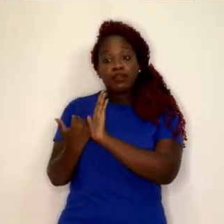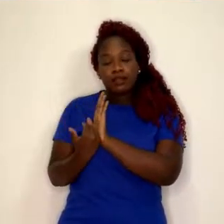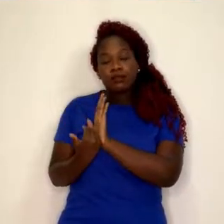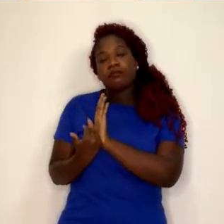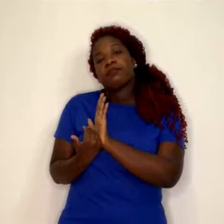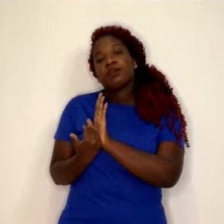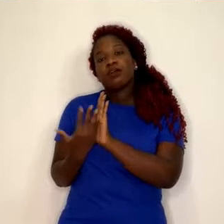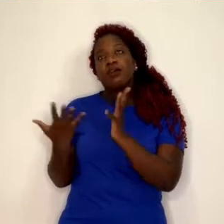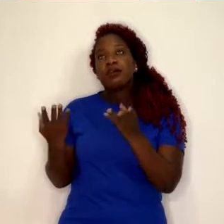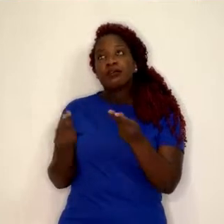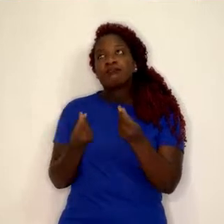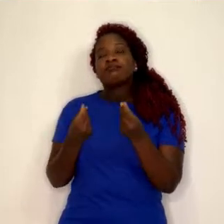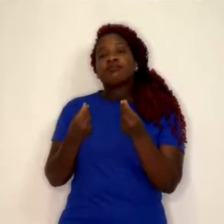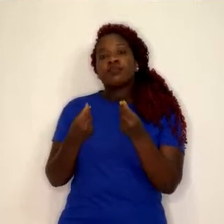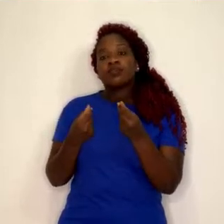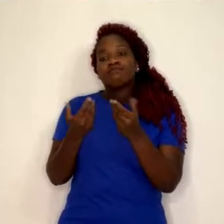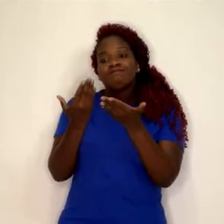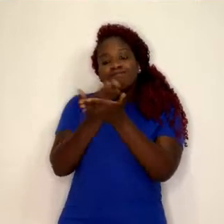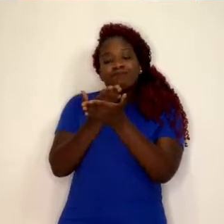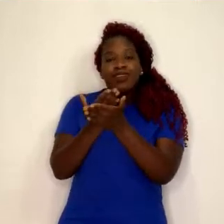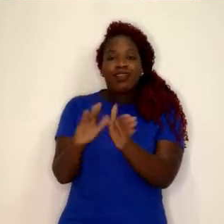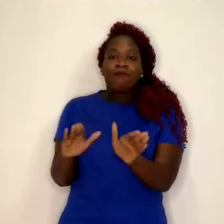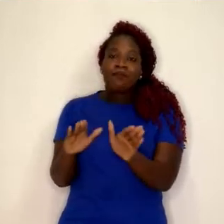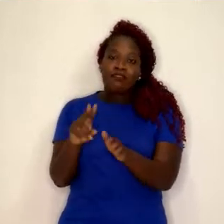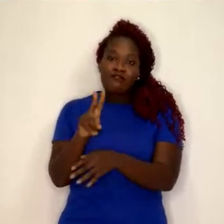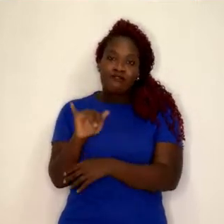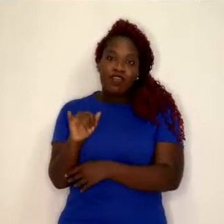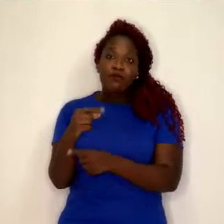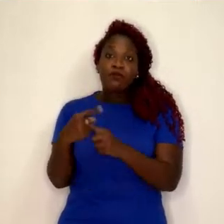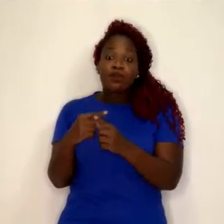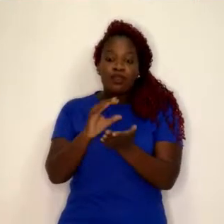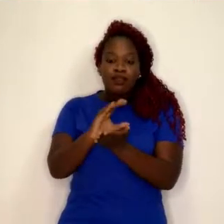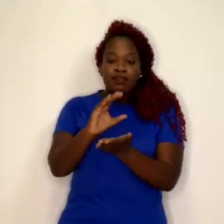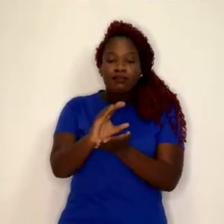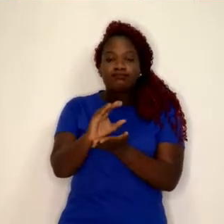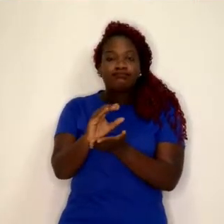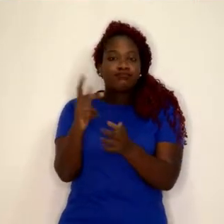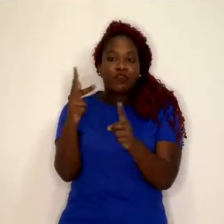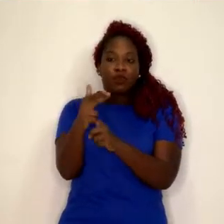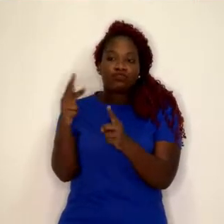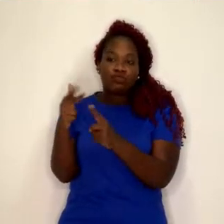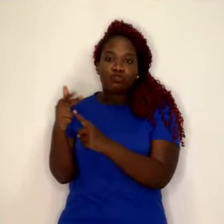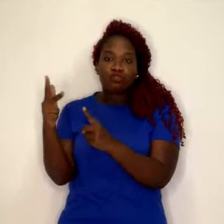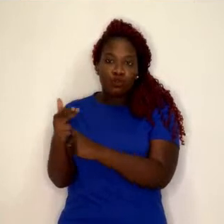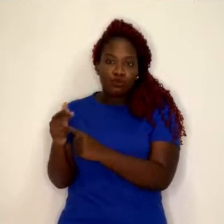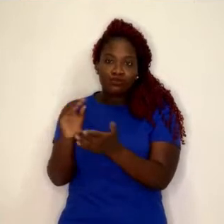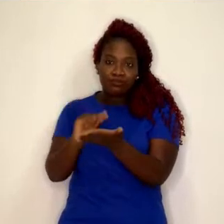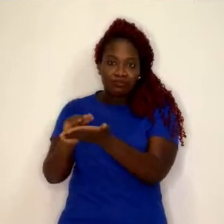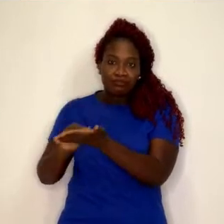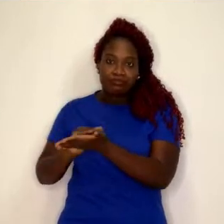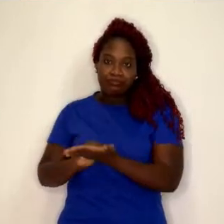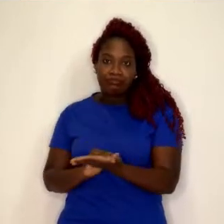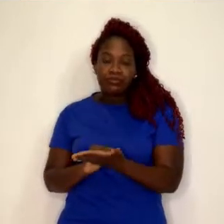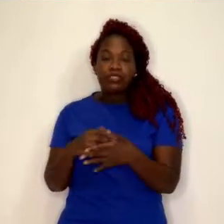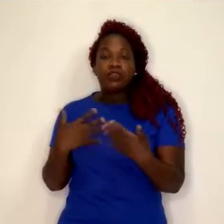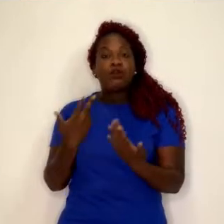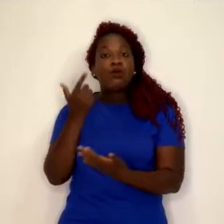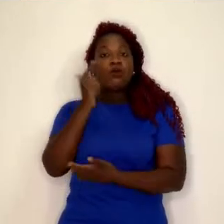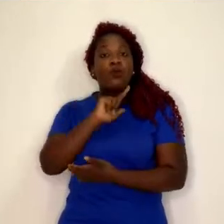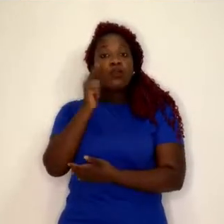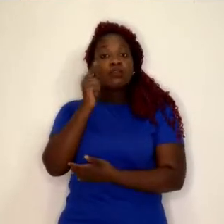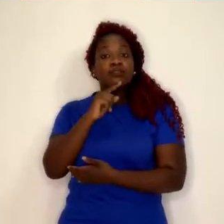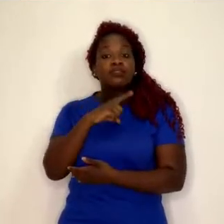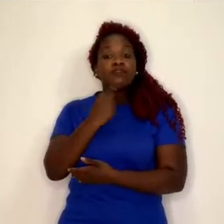the country side, it's being extincted in light of budget cuts, which